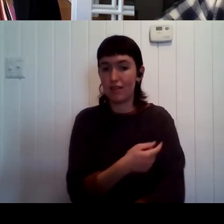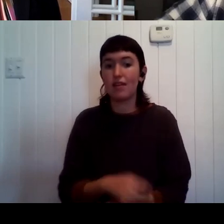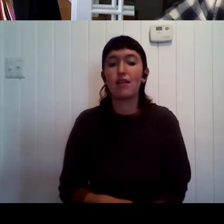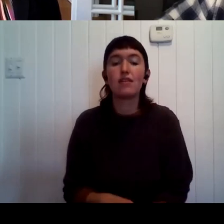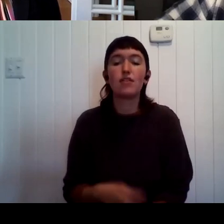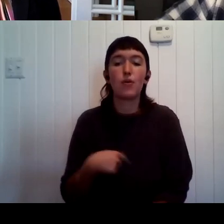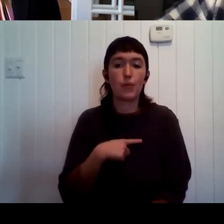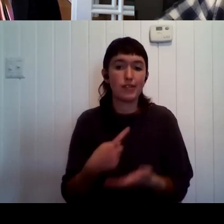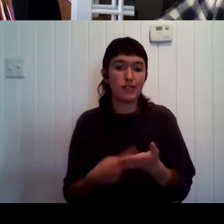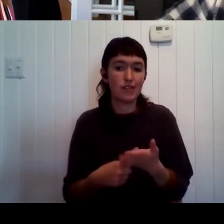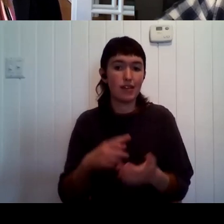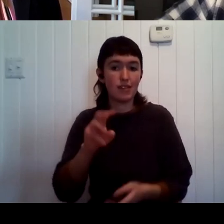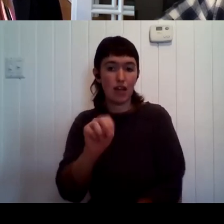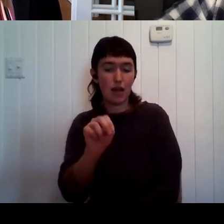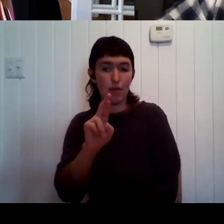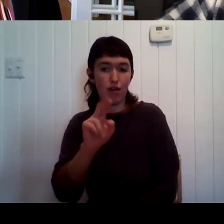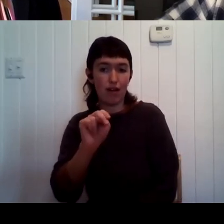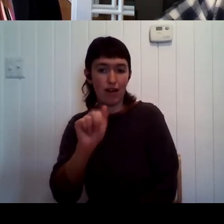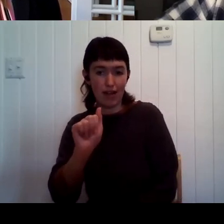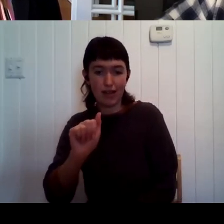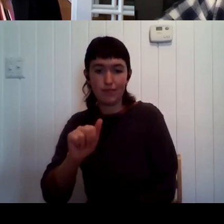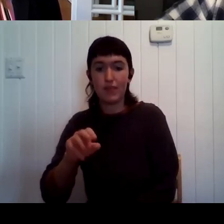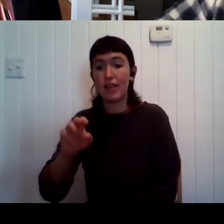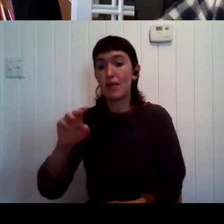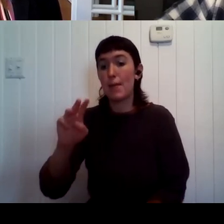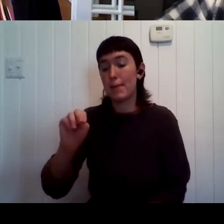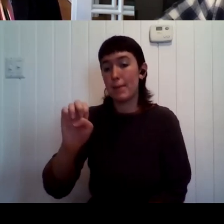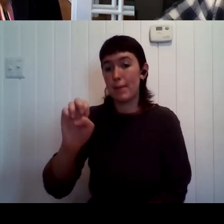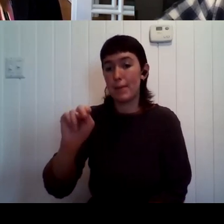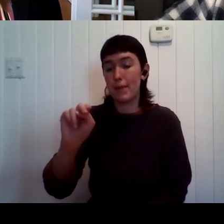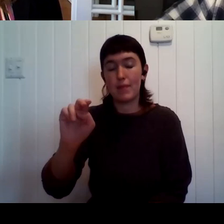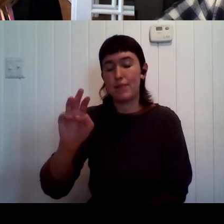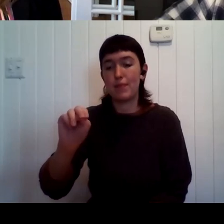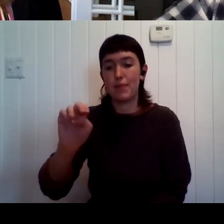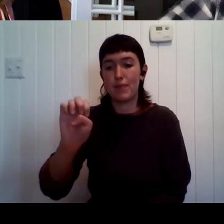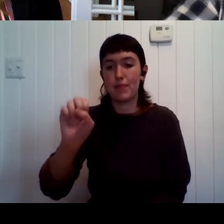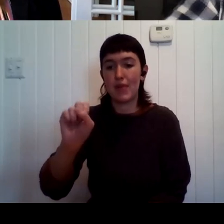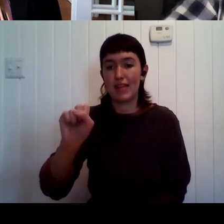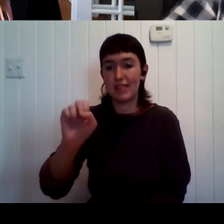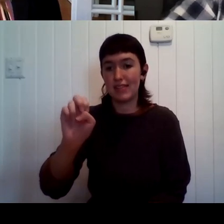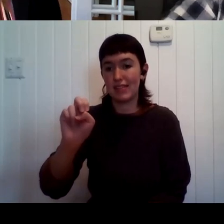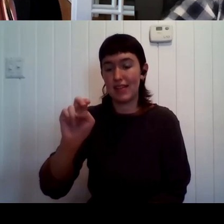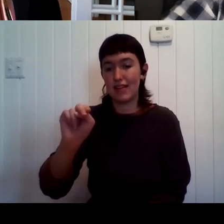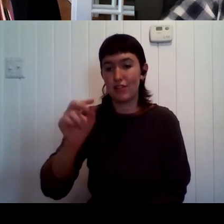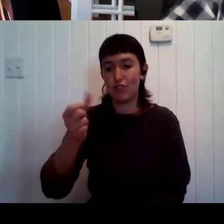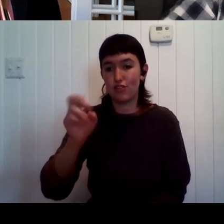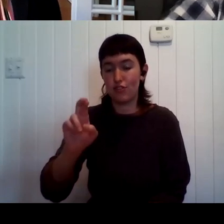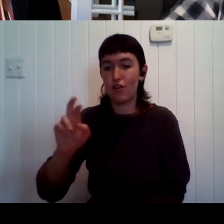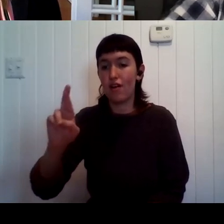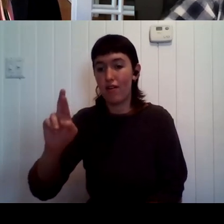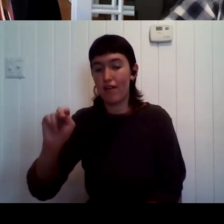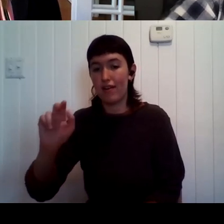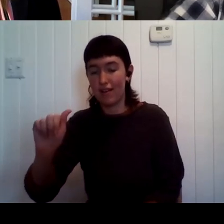mRNA, messenger RNA. Messenger RNA, think of it like this. In the like most simplistic terms, it's